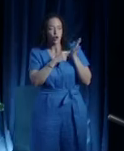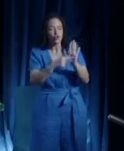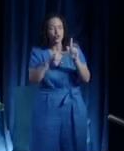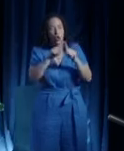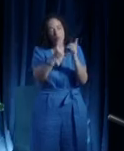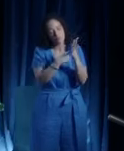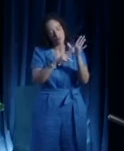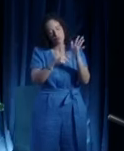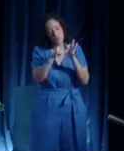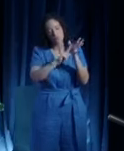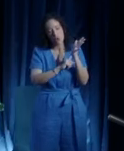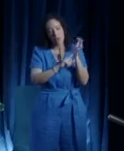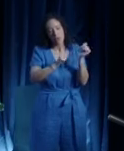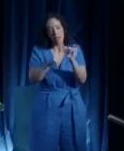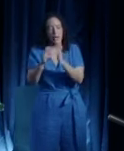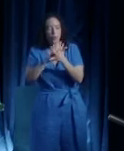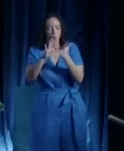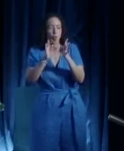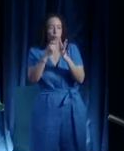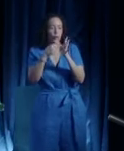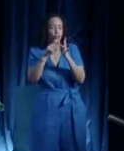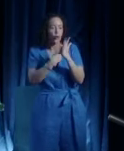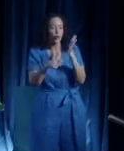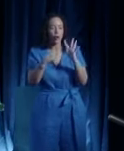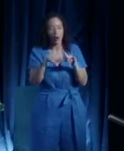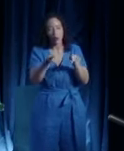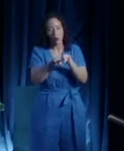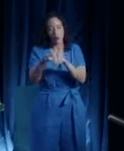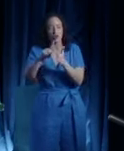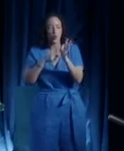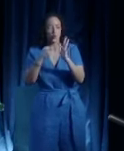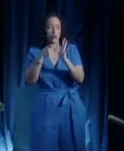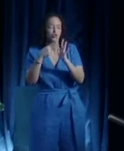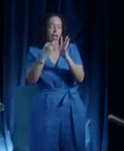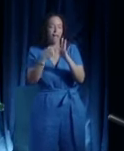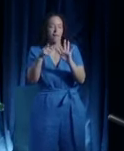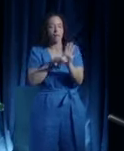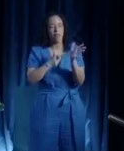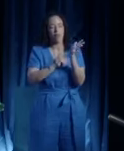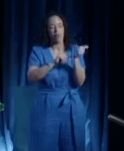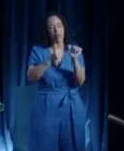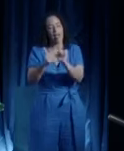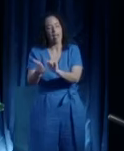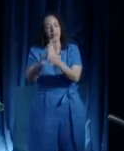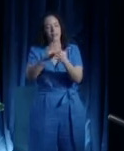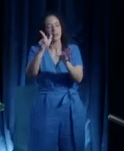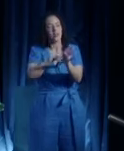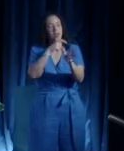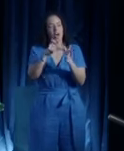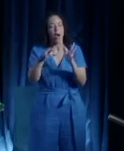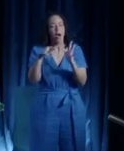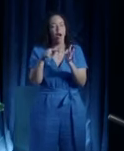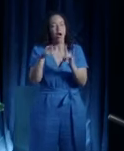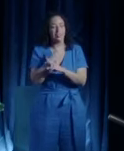the 2015 Jekyll and Hyde. He is the host of the popular podcast Willy Willy Harry